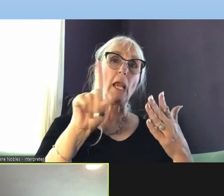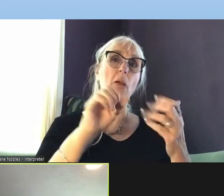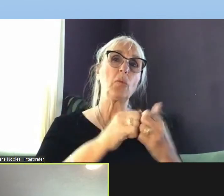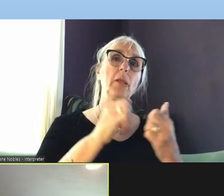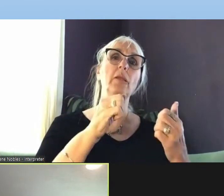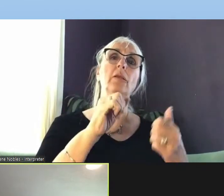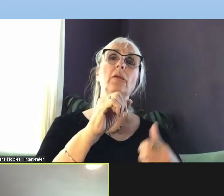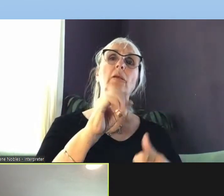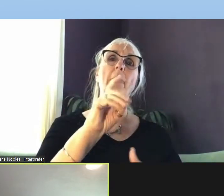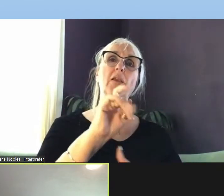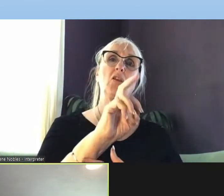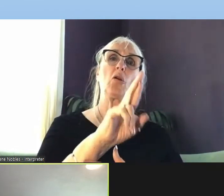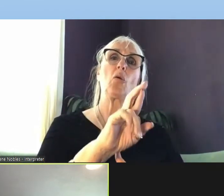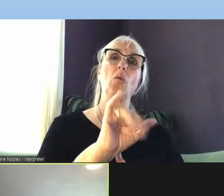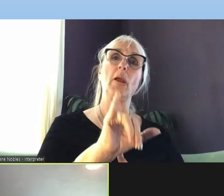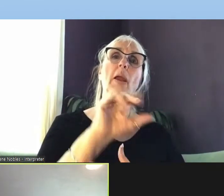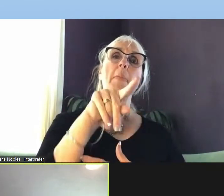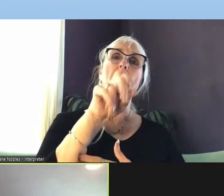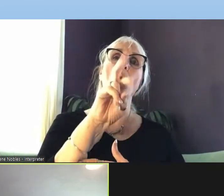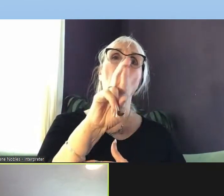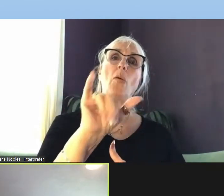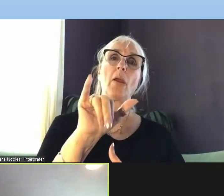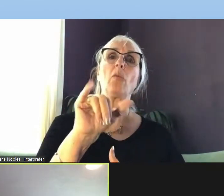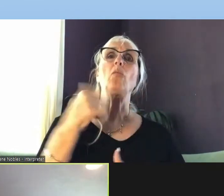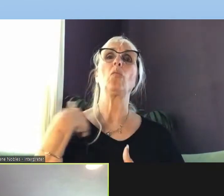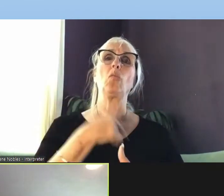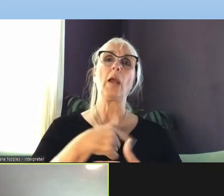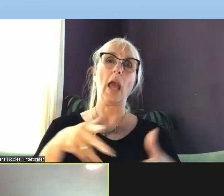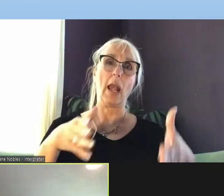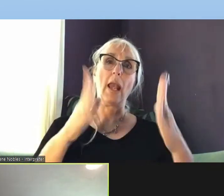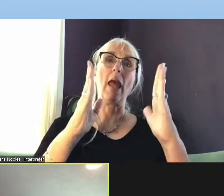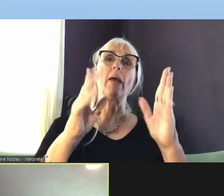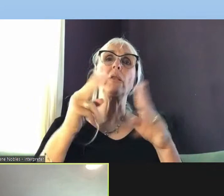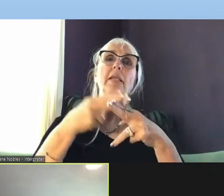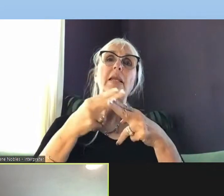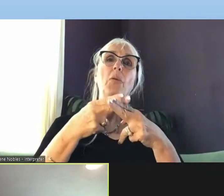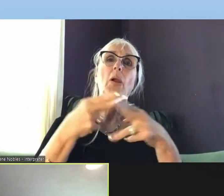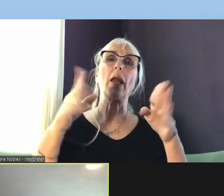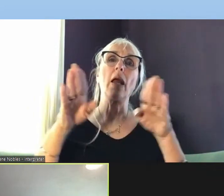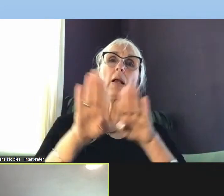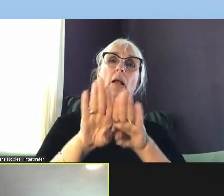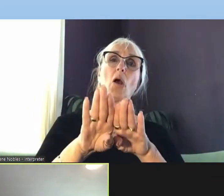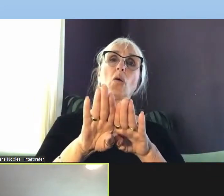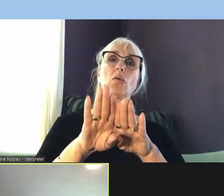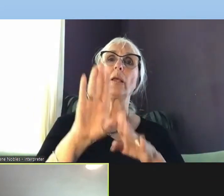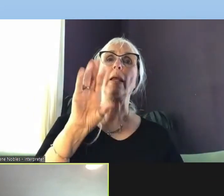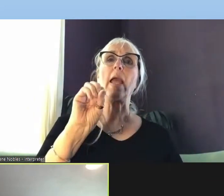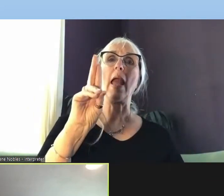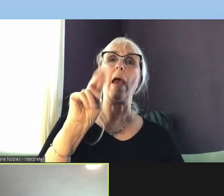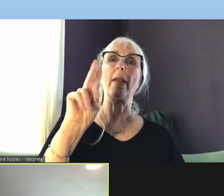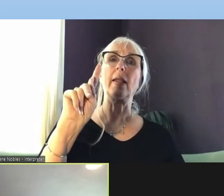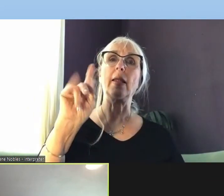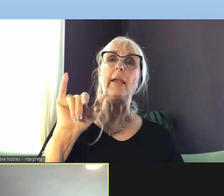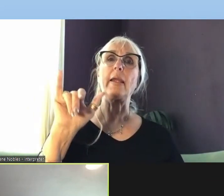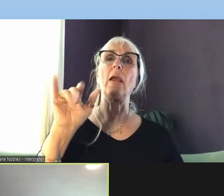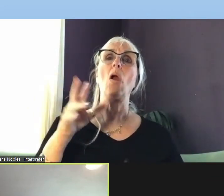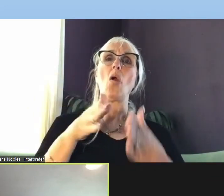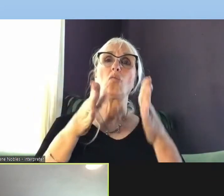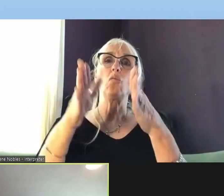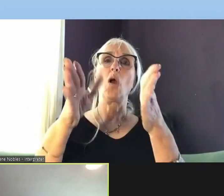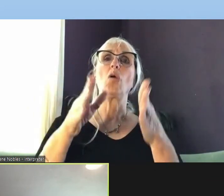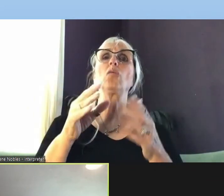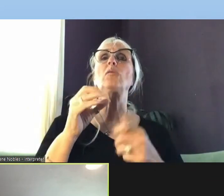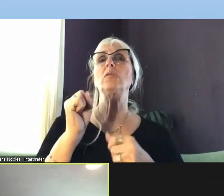are allowed under the Texas Transportation Code to temporarily close a county road in an unincorporated area, and so